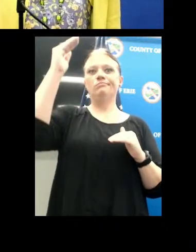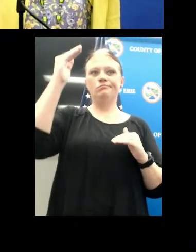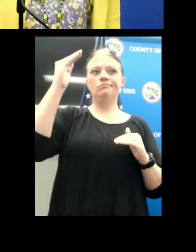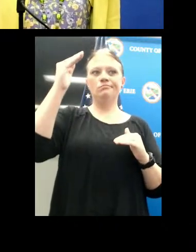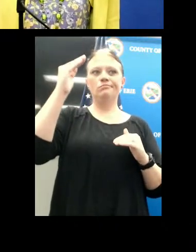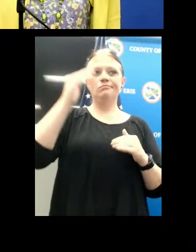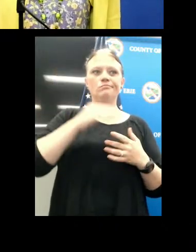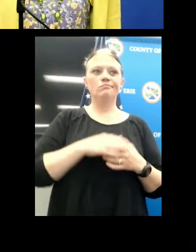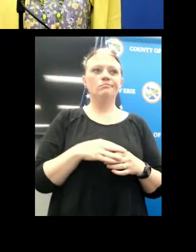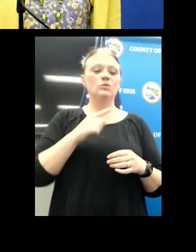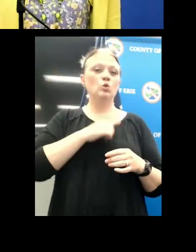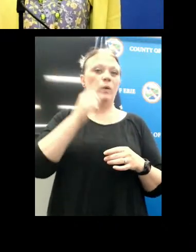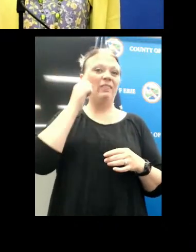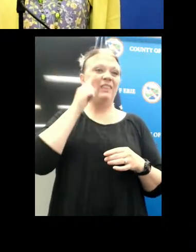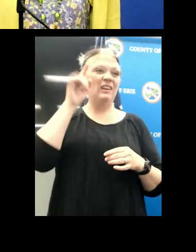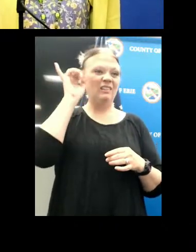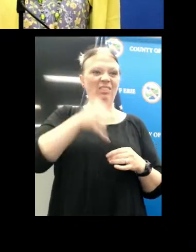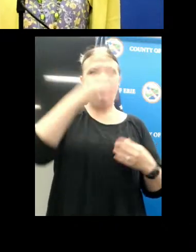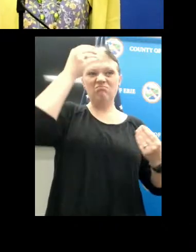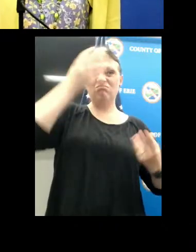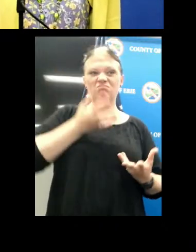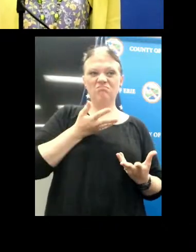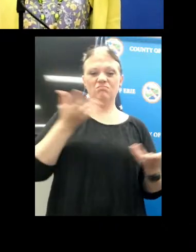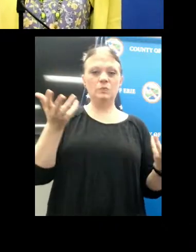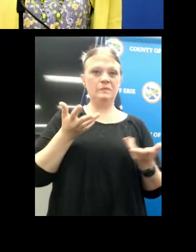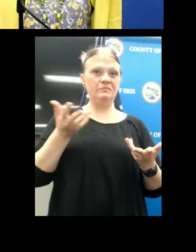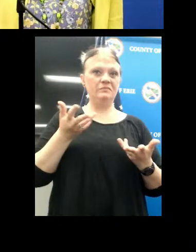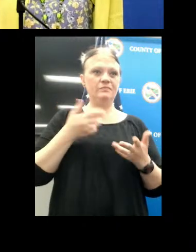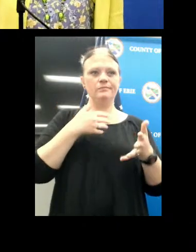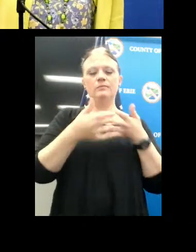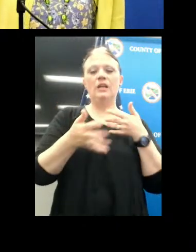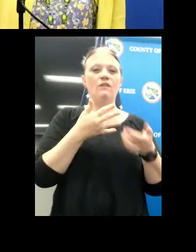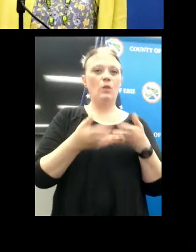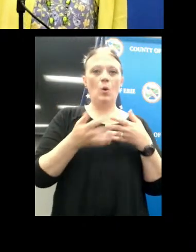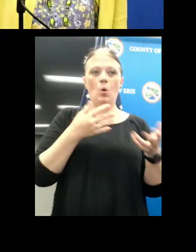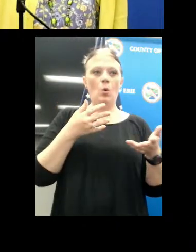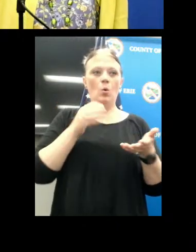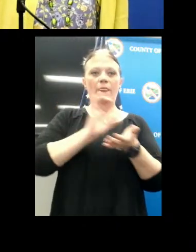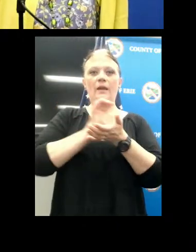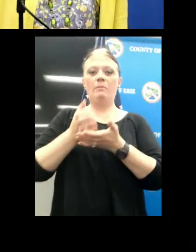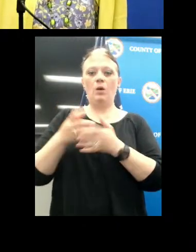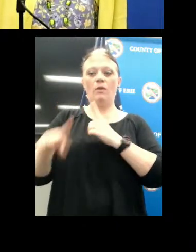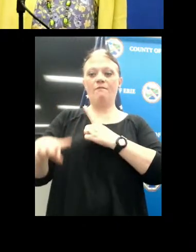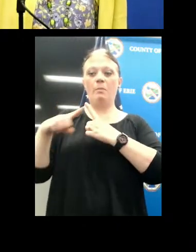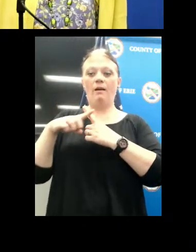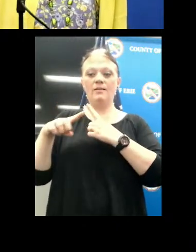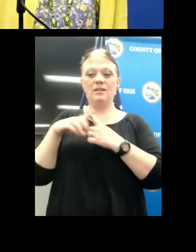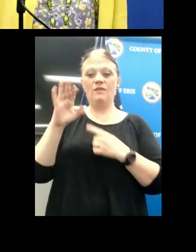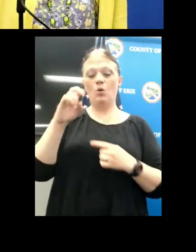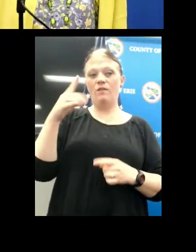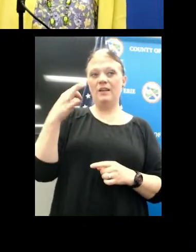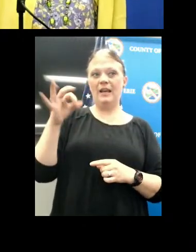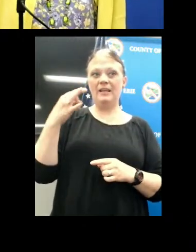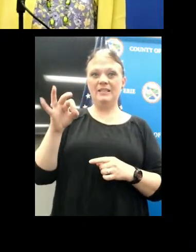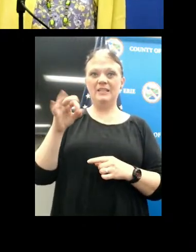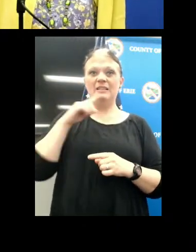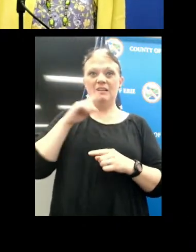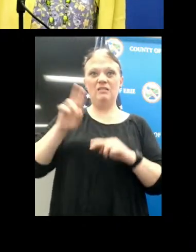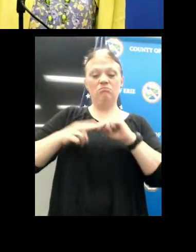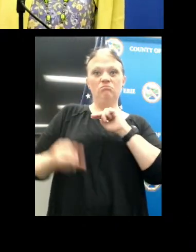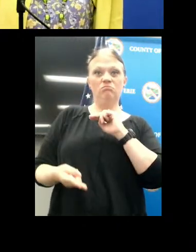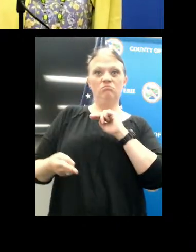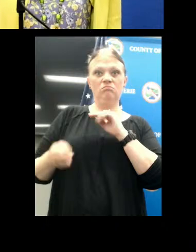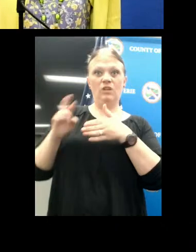80s. So I think that what tells us is that even though our proportion of positive COVID-19 tests is